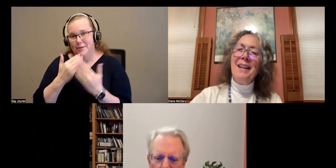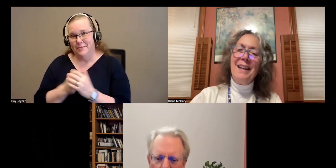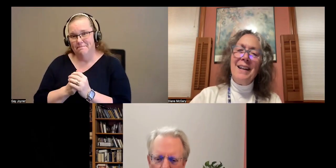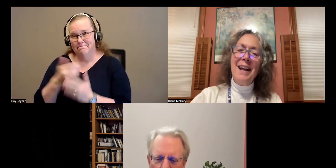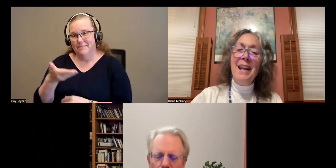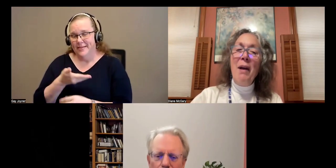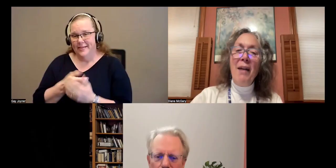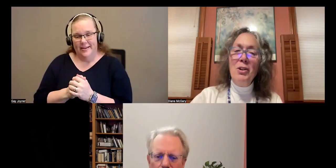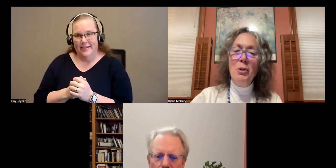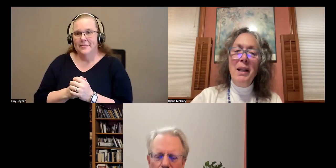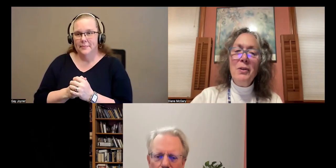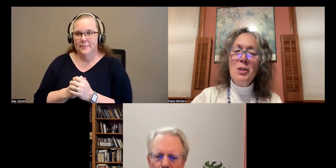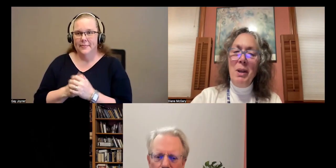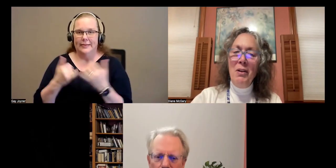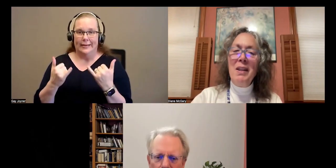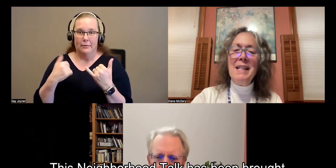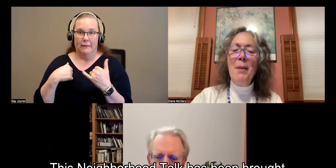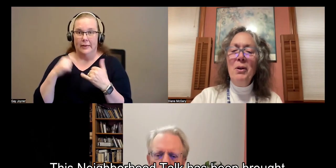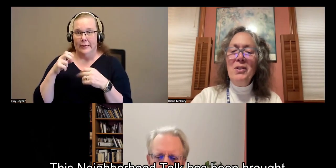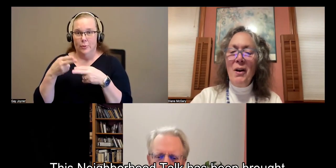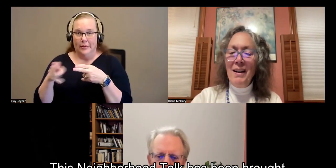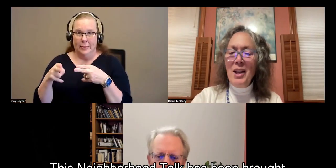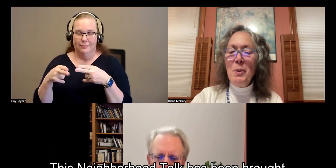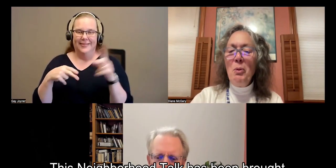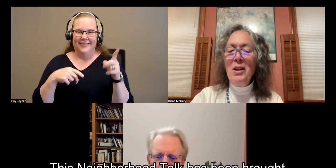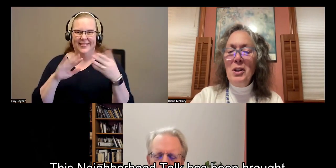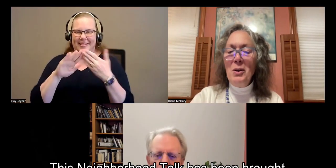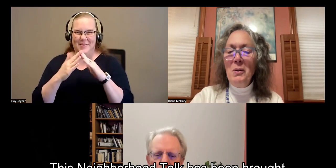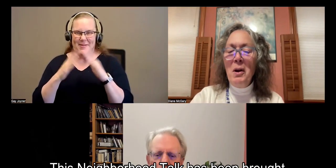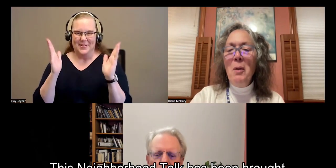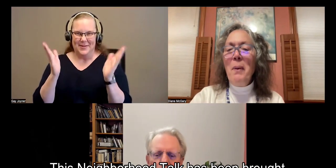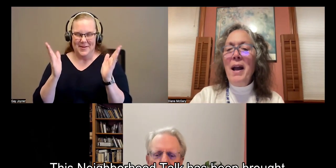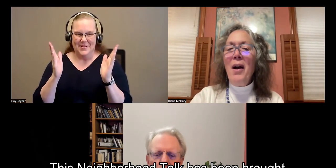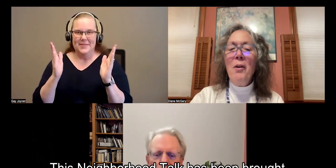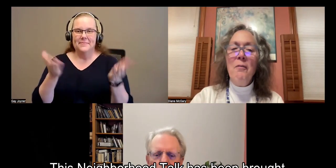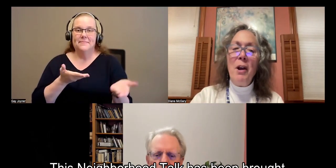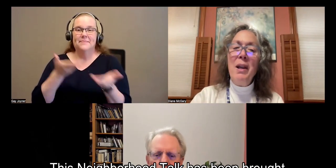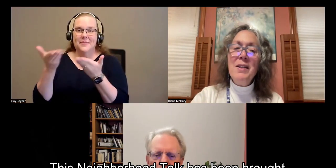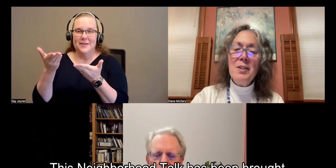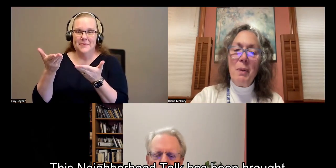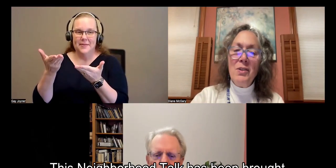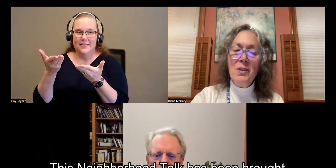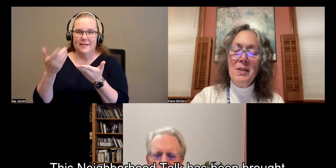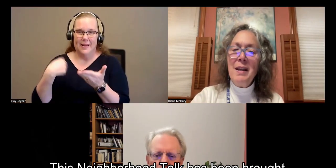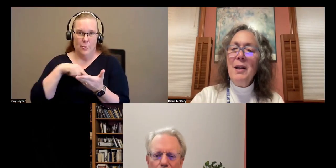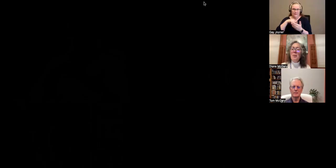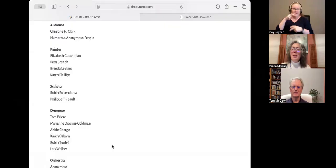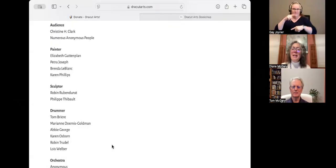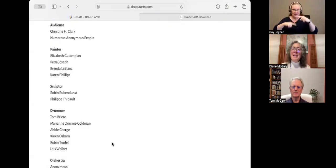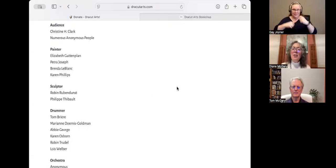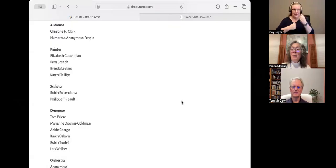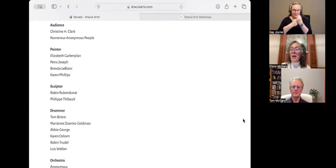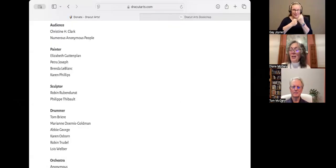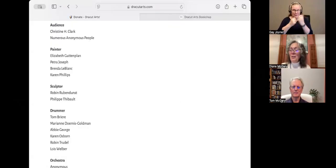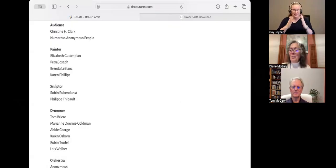very welcome. And now I have to do my little spiel. This neighborhood talk has been brought to you by our various sponsors.